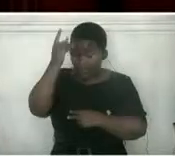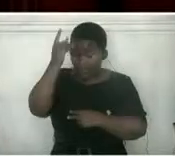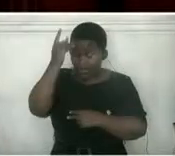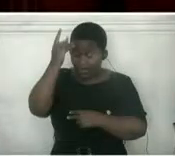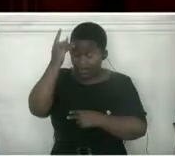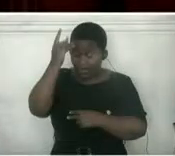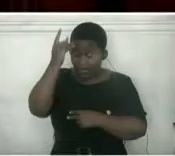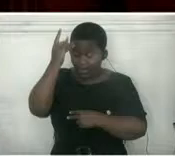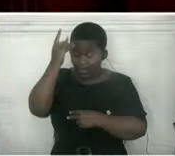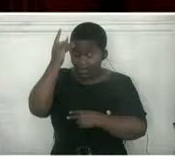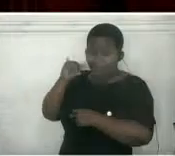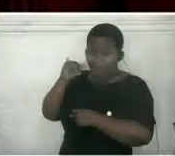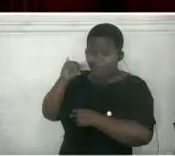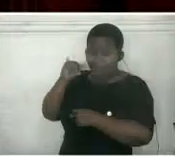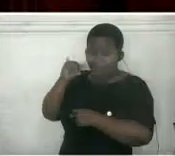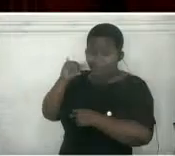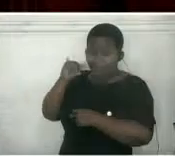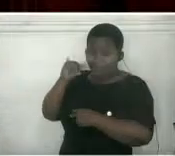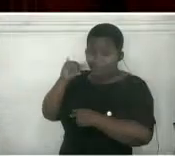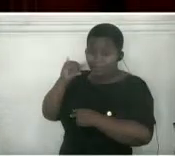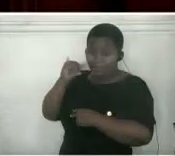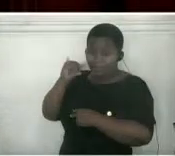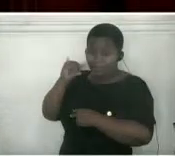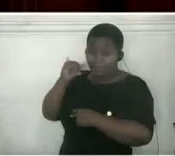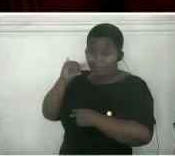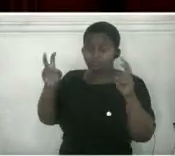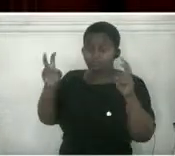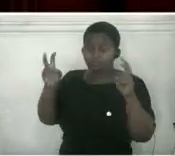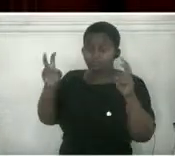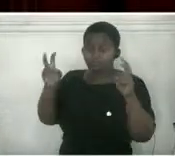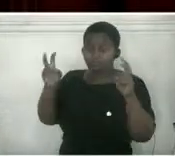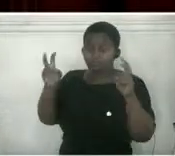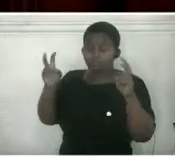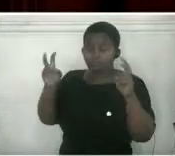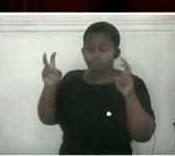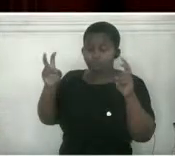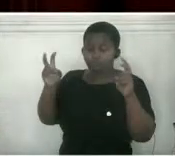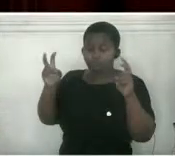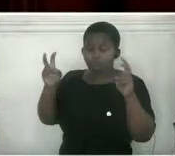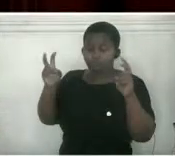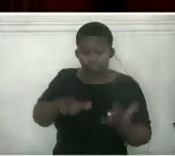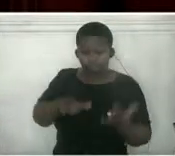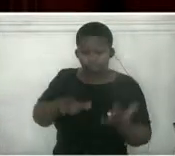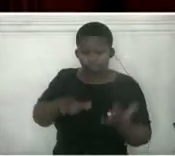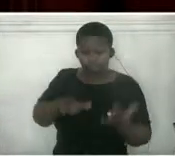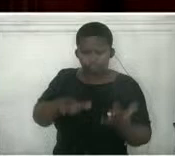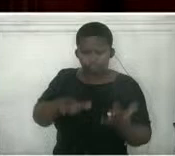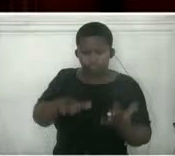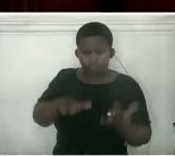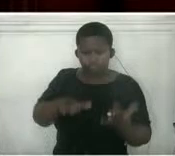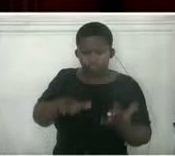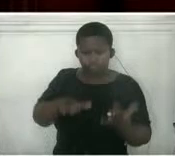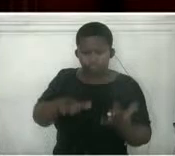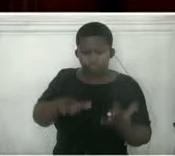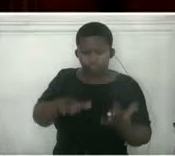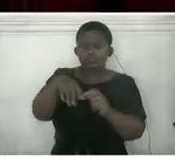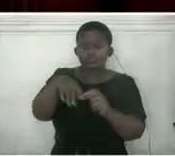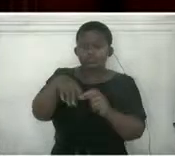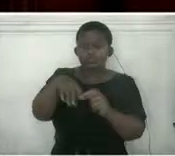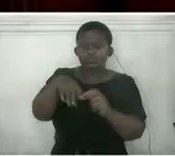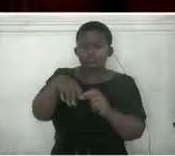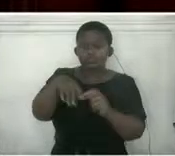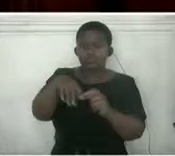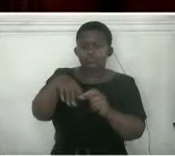Mbeki said, and I quote, "In undying tribute to Albert Luthuli, we must ensure